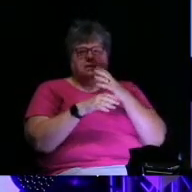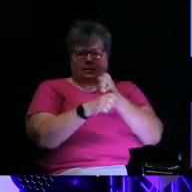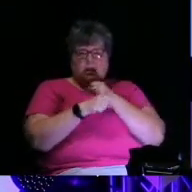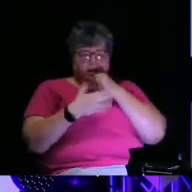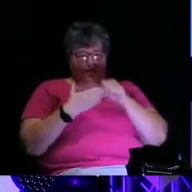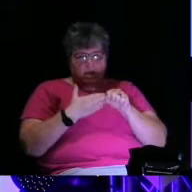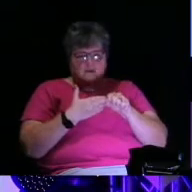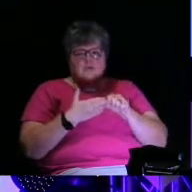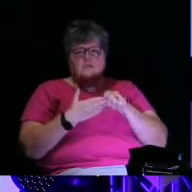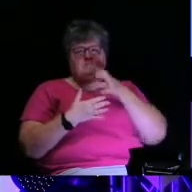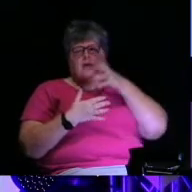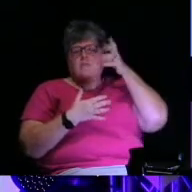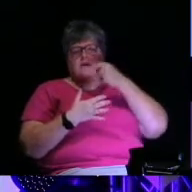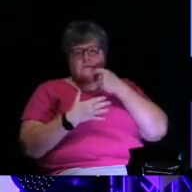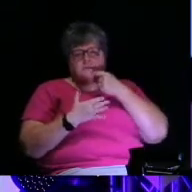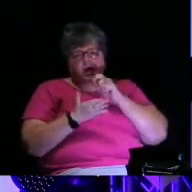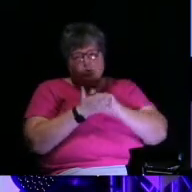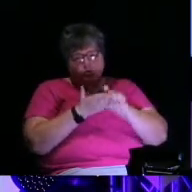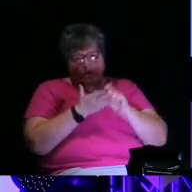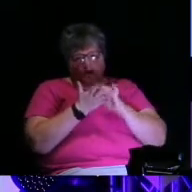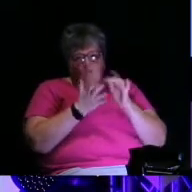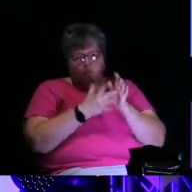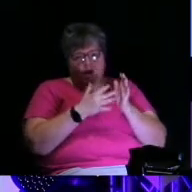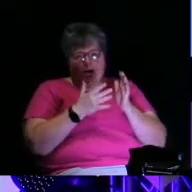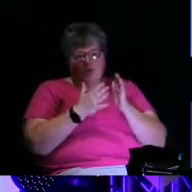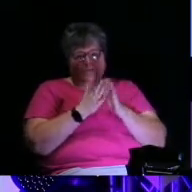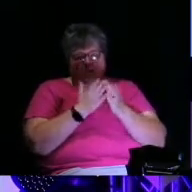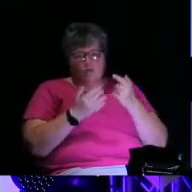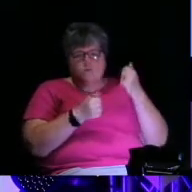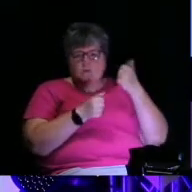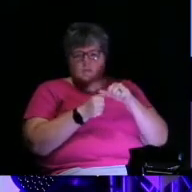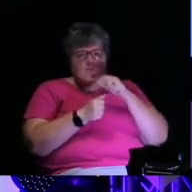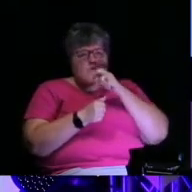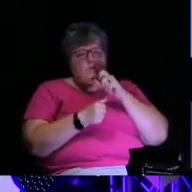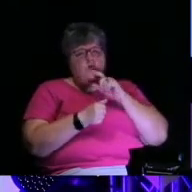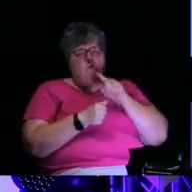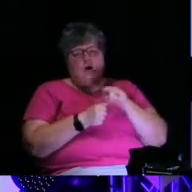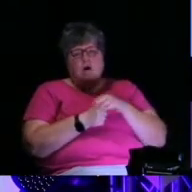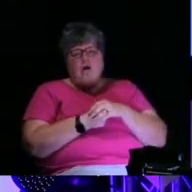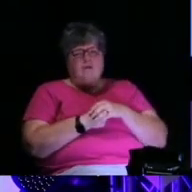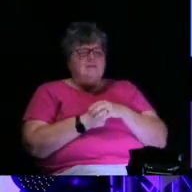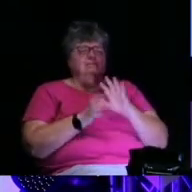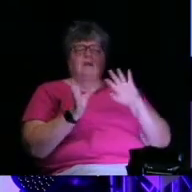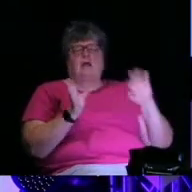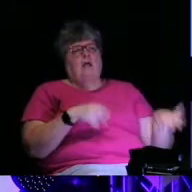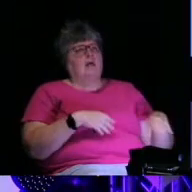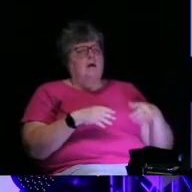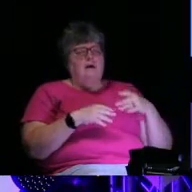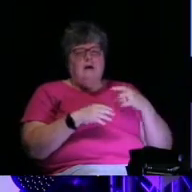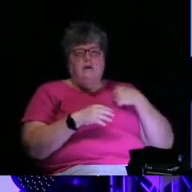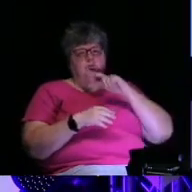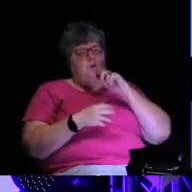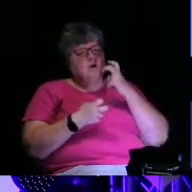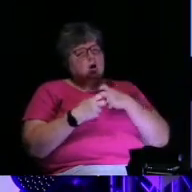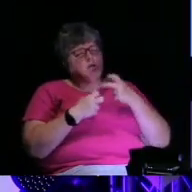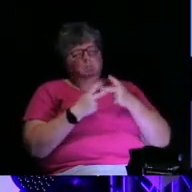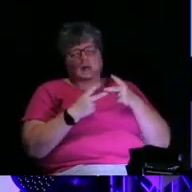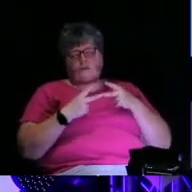read this scripture. Remember who you are. Read this scripture. And it just bounced off me because I was in a really hard